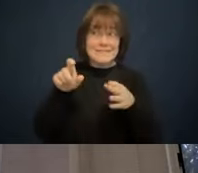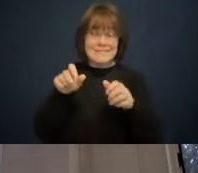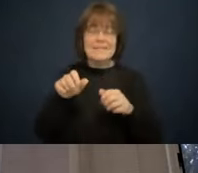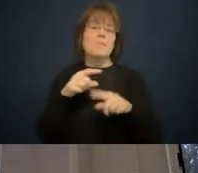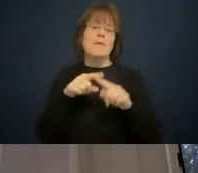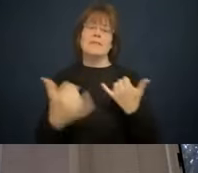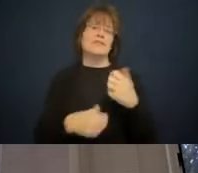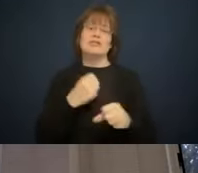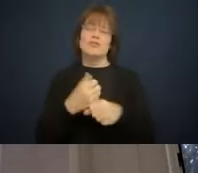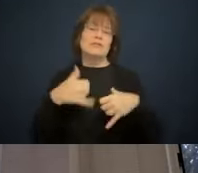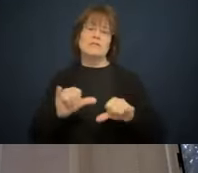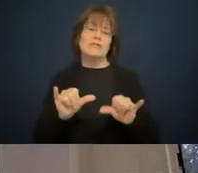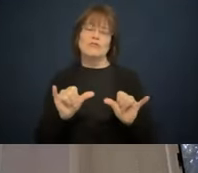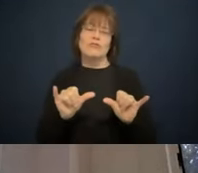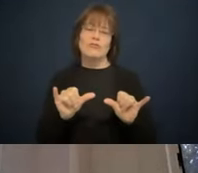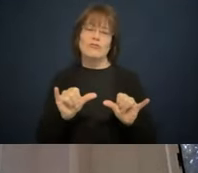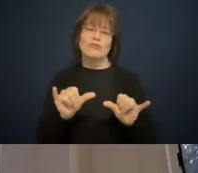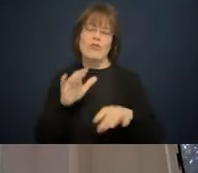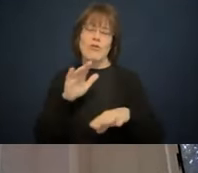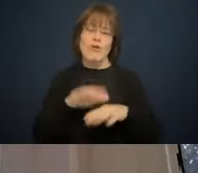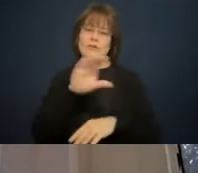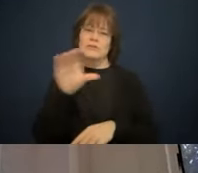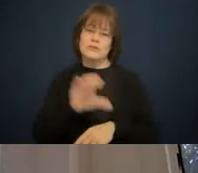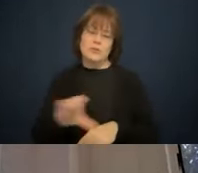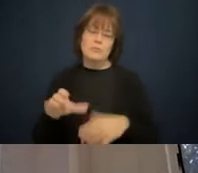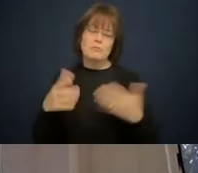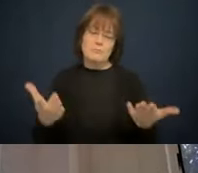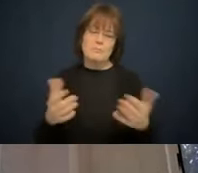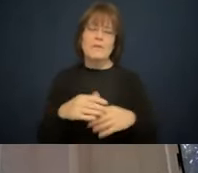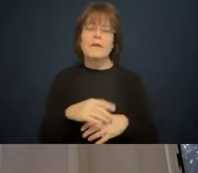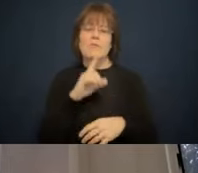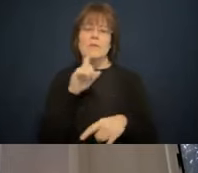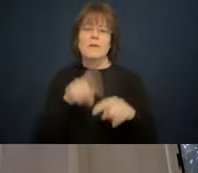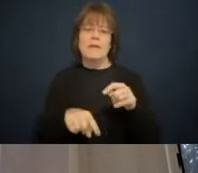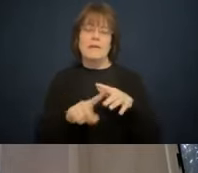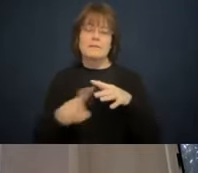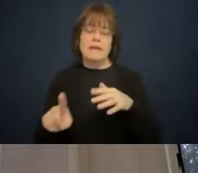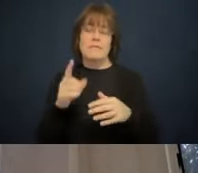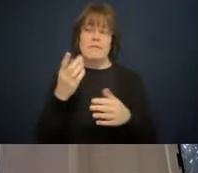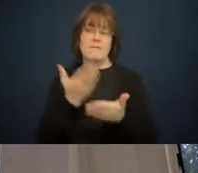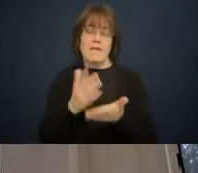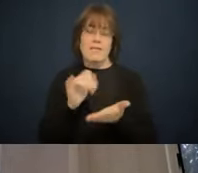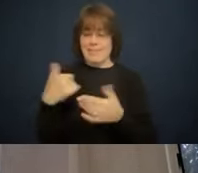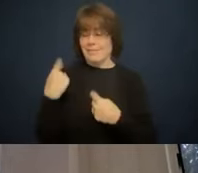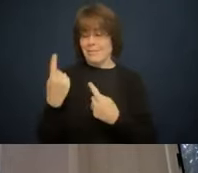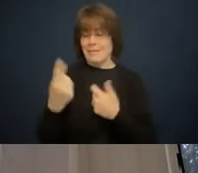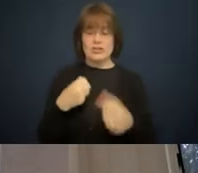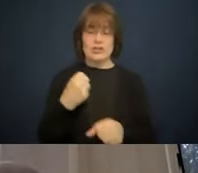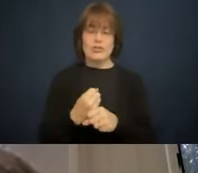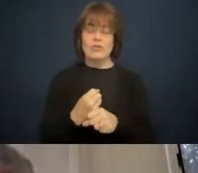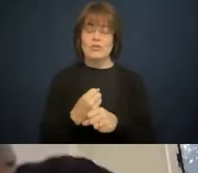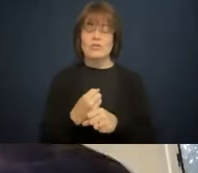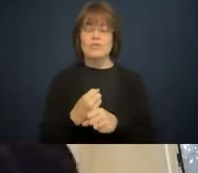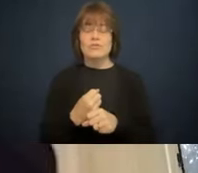But this year we're still doing it virtually. And we also can't really escape the fact that this past year has